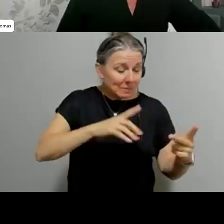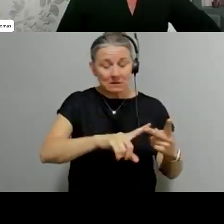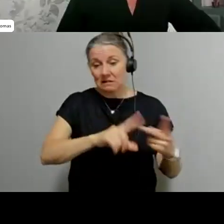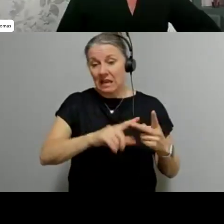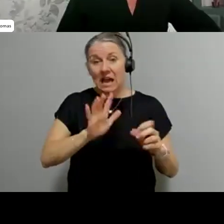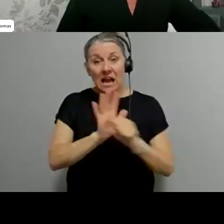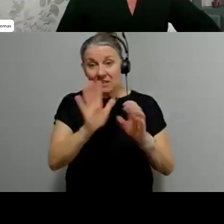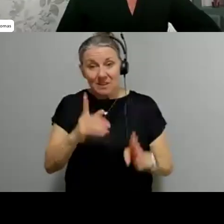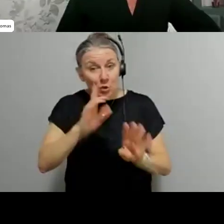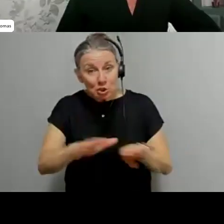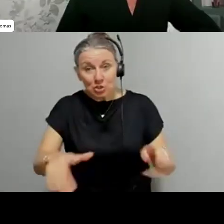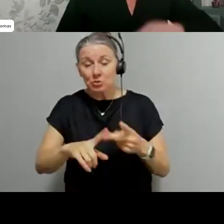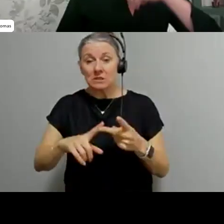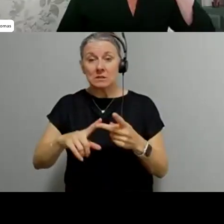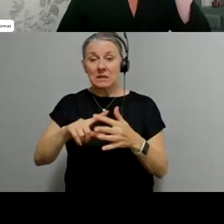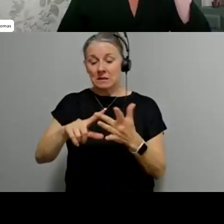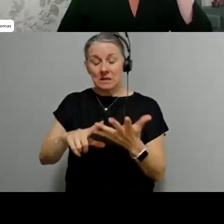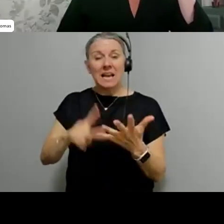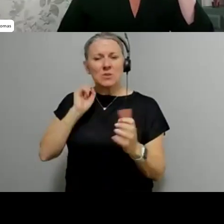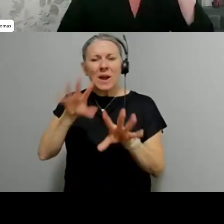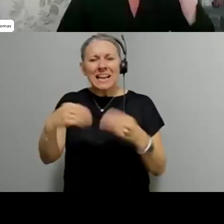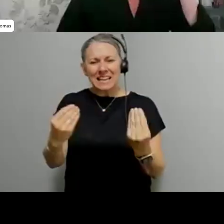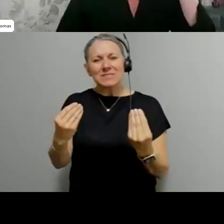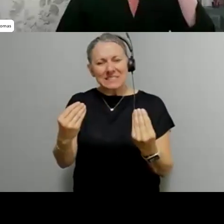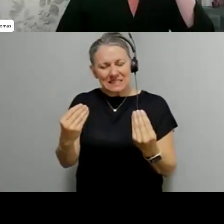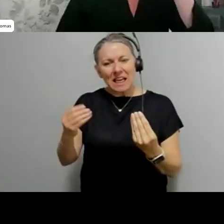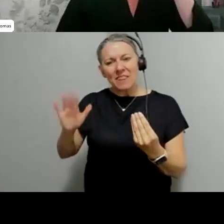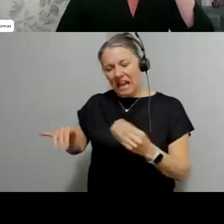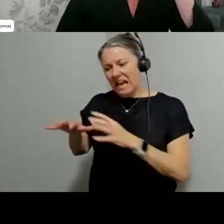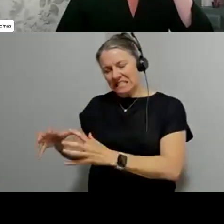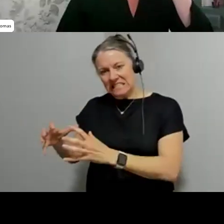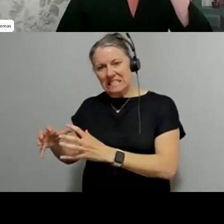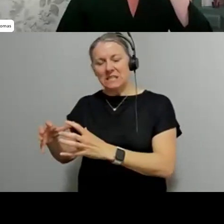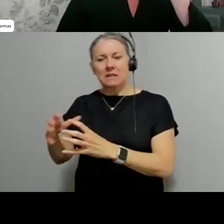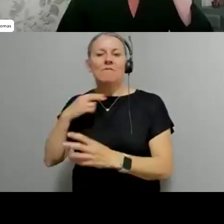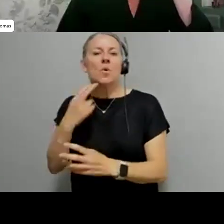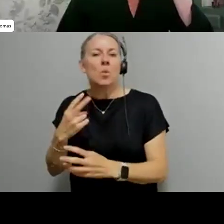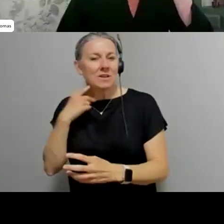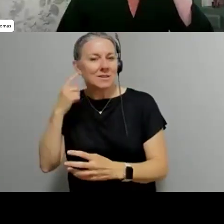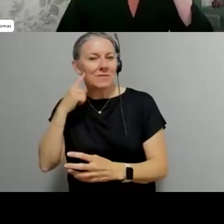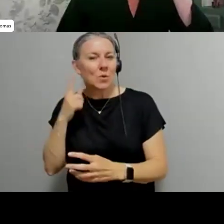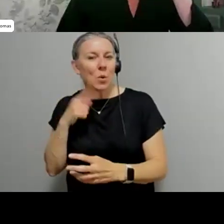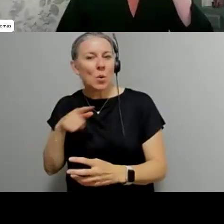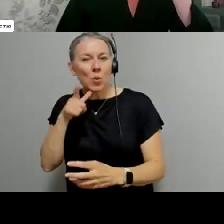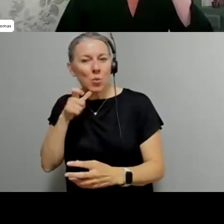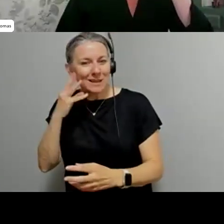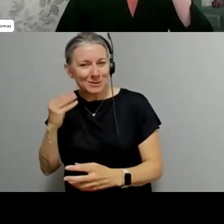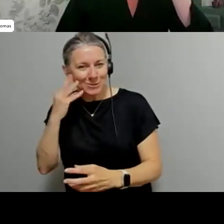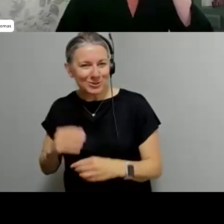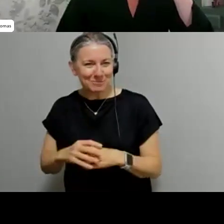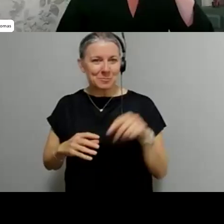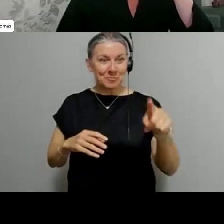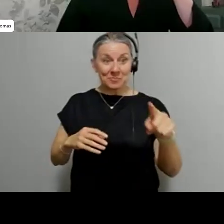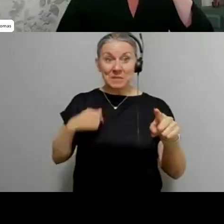voice internationally and domestically. So I think that give and take's really, really vital. I'm encouraging people to send